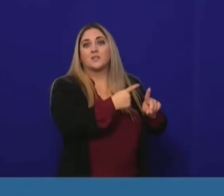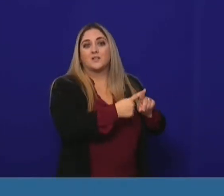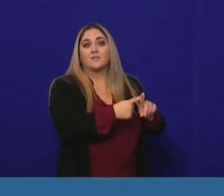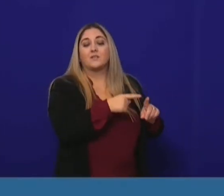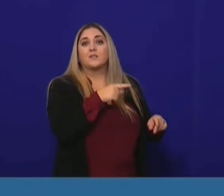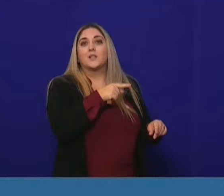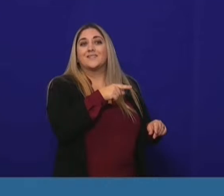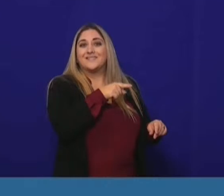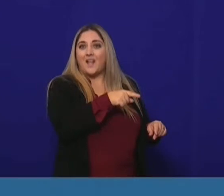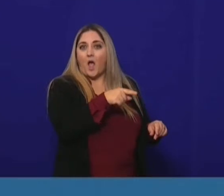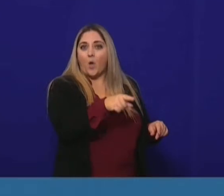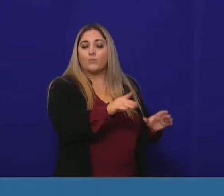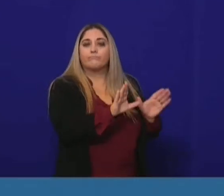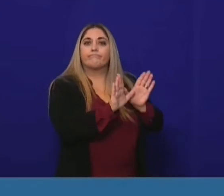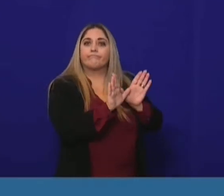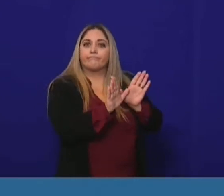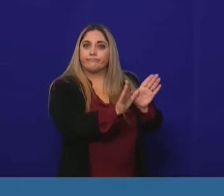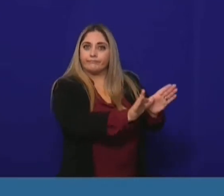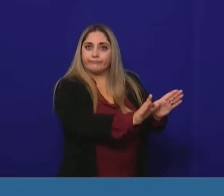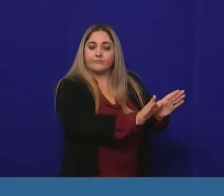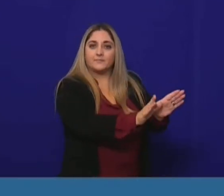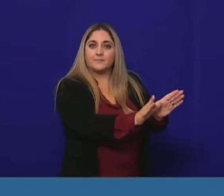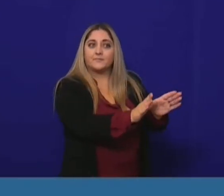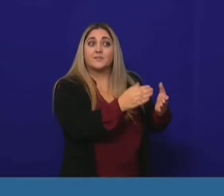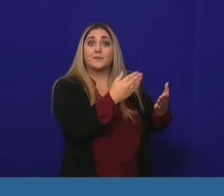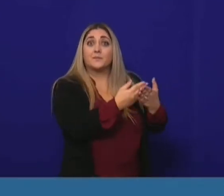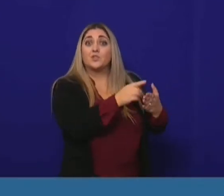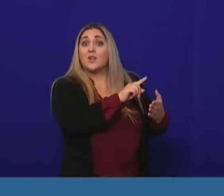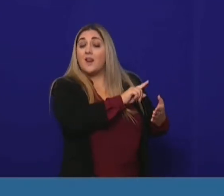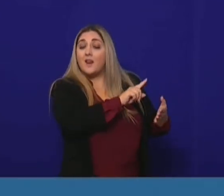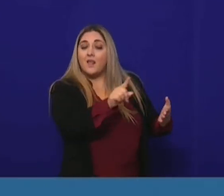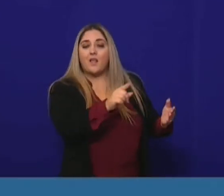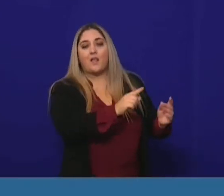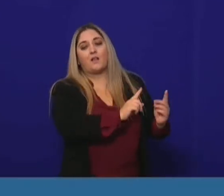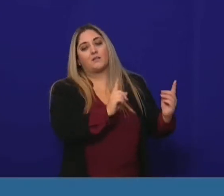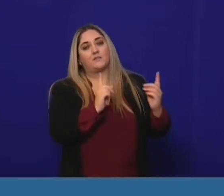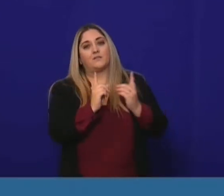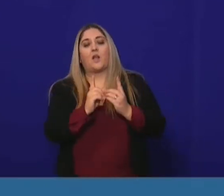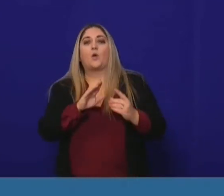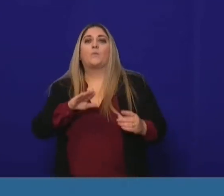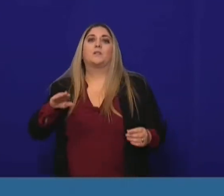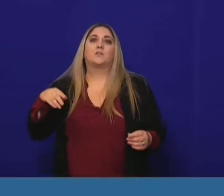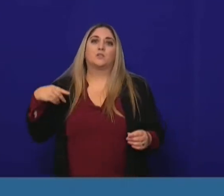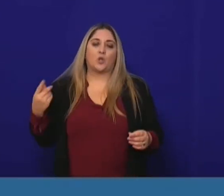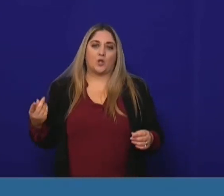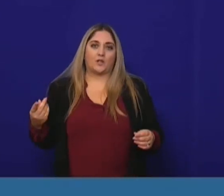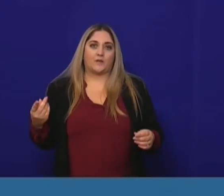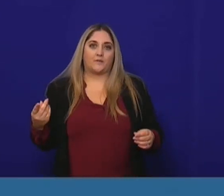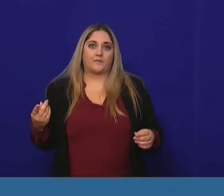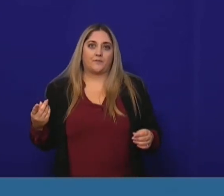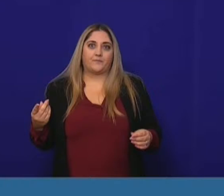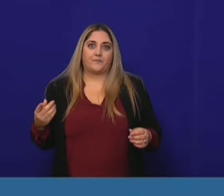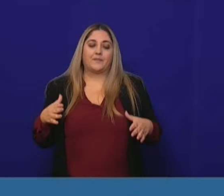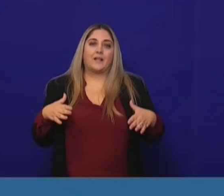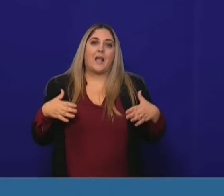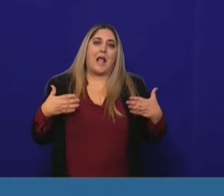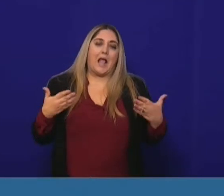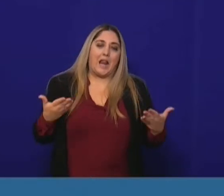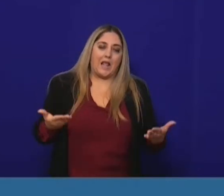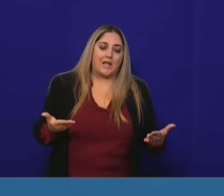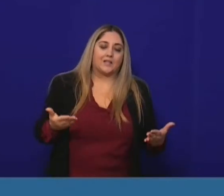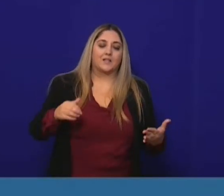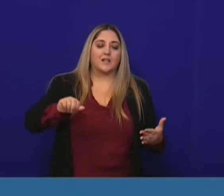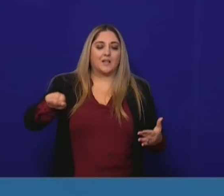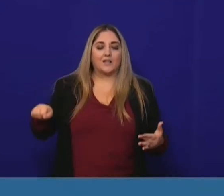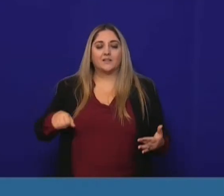aħna npoġġhom f'iżolazzjoni jew inkella f'kwarantina biex huma ma jiltaqgħux ma' nies oħrajn. U allura hemmhekk aħna